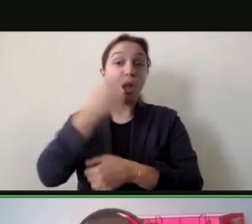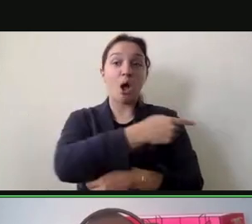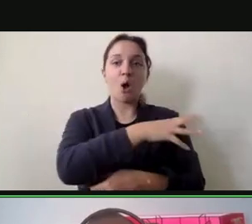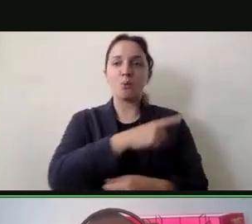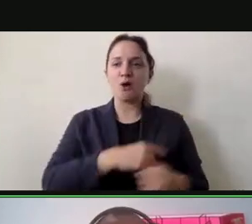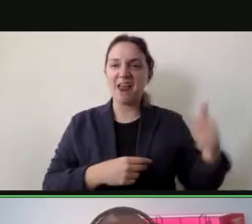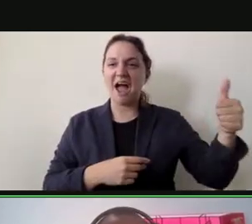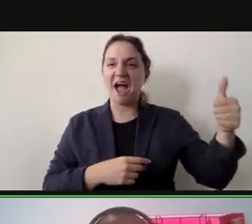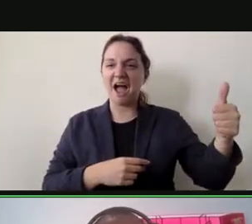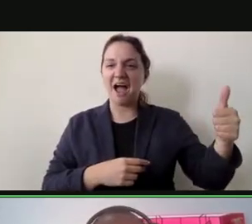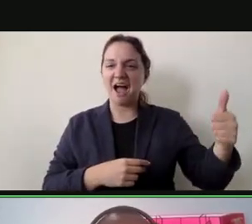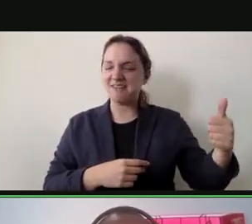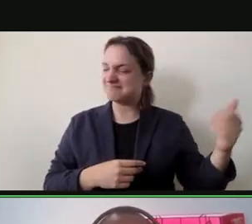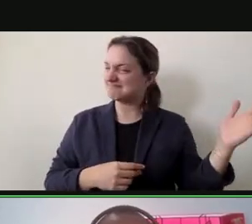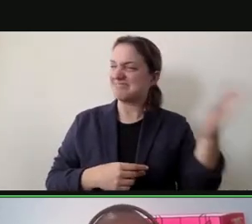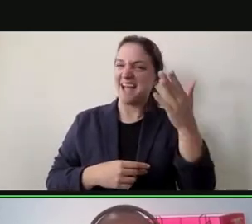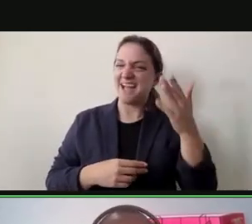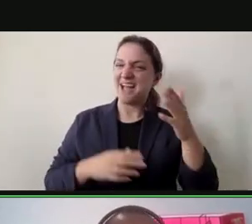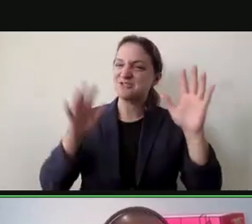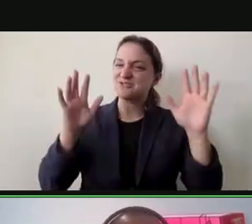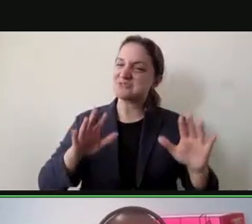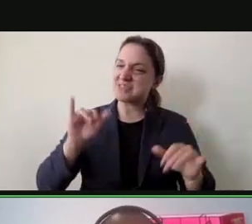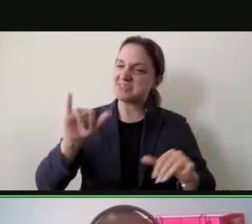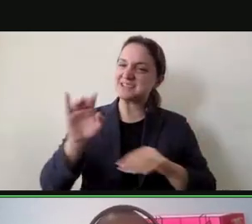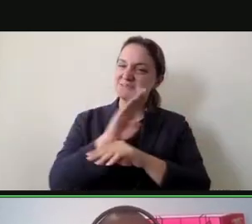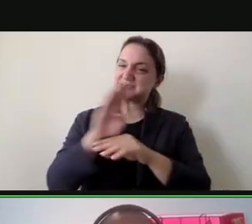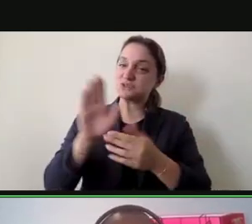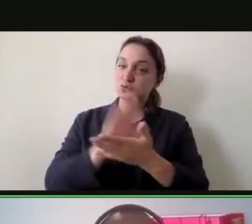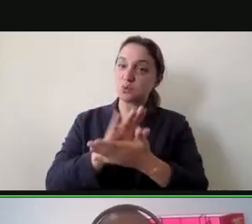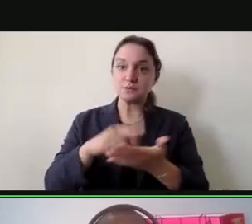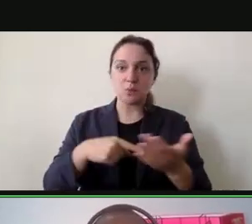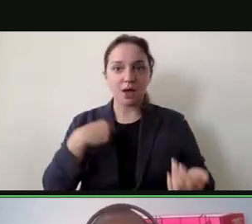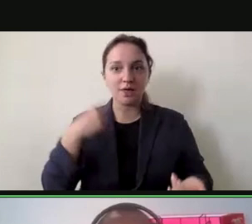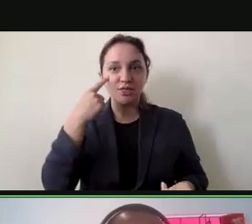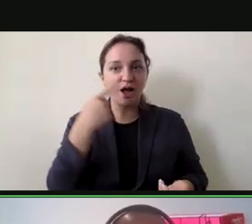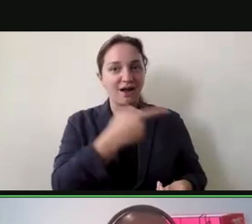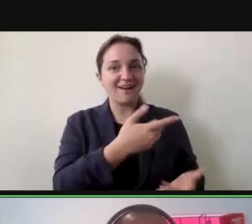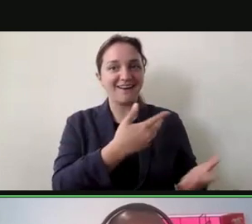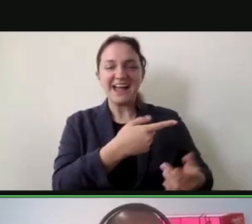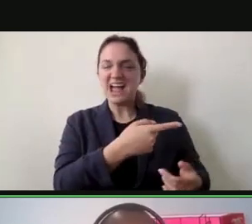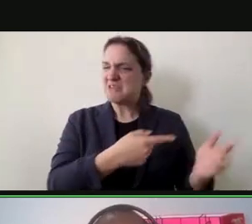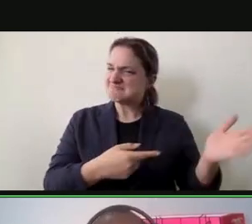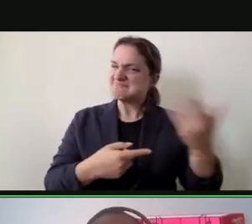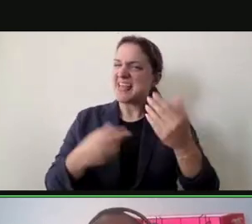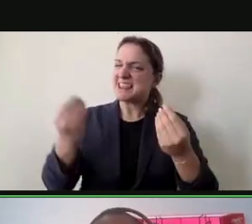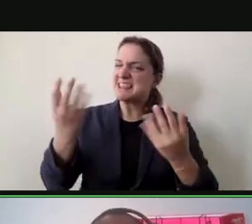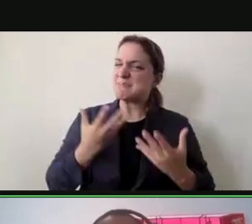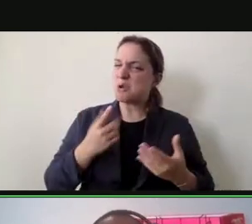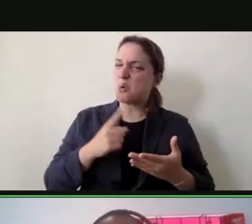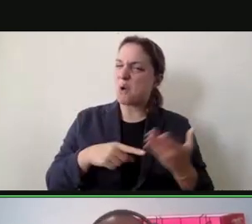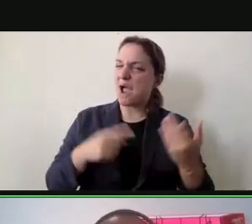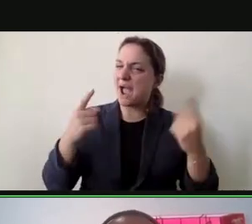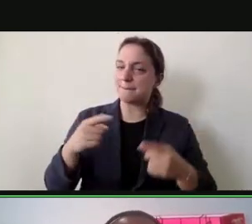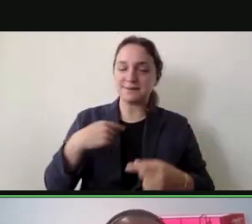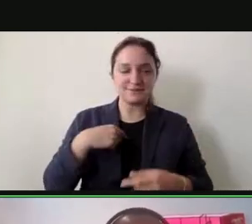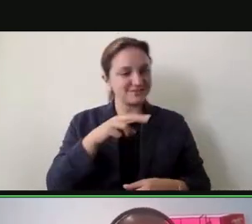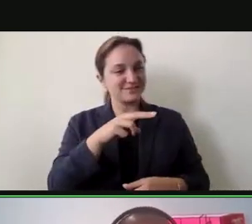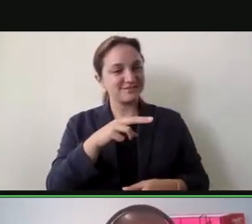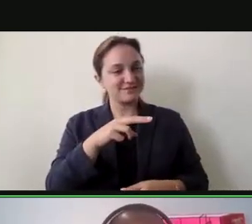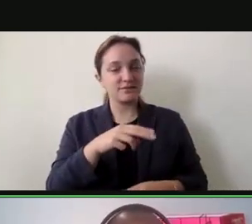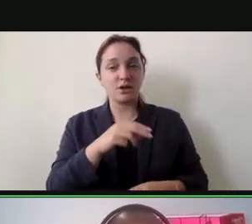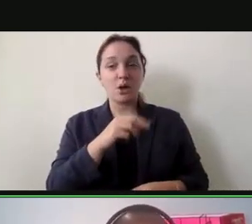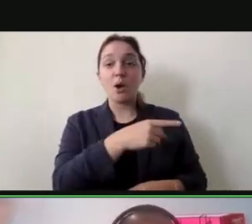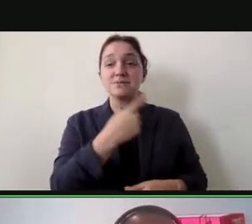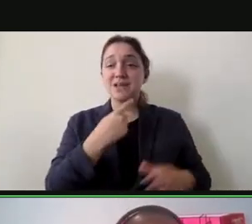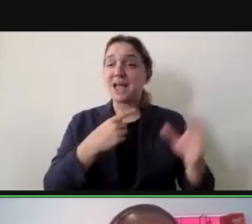excited and be like, oh, great, that's what business school's all about. Like, go down there and let me know what you learn. Or maybe he'd be like, don't even worry about